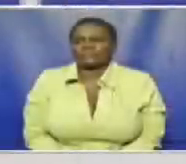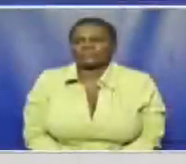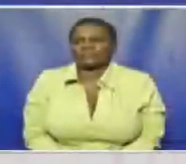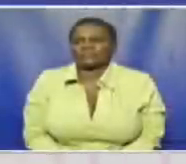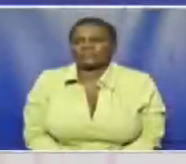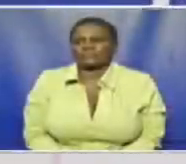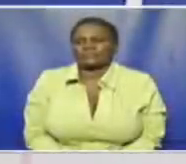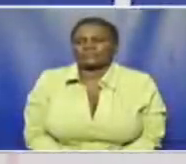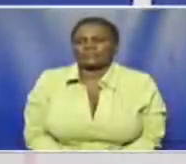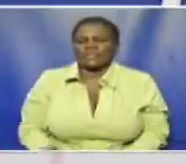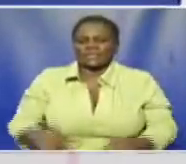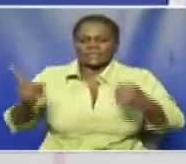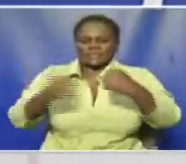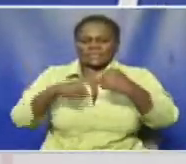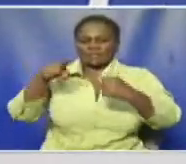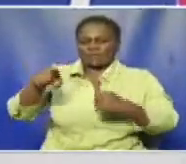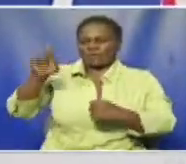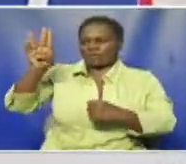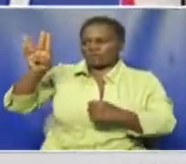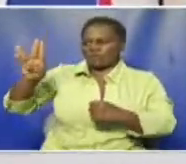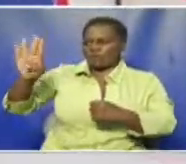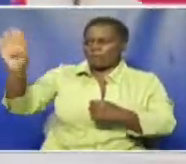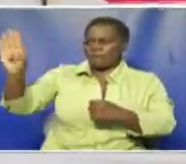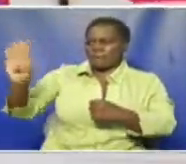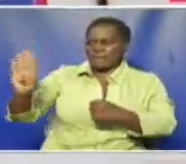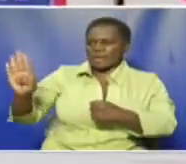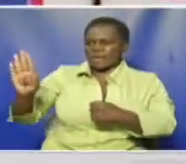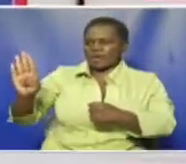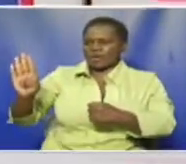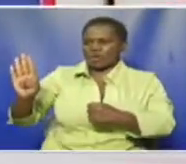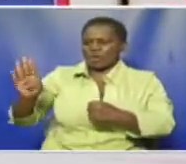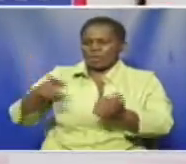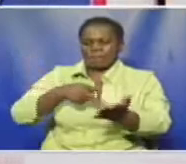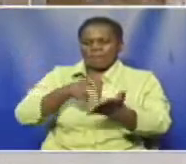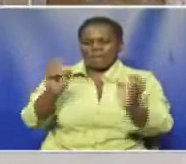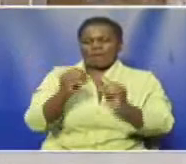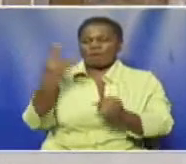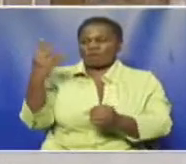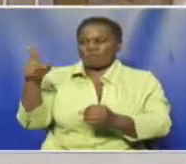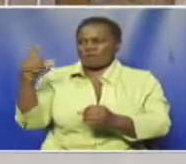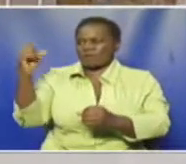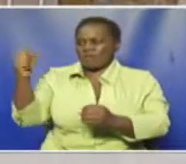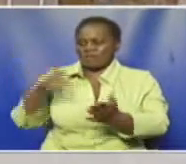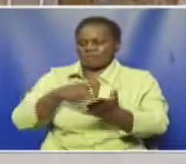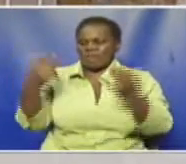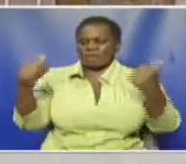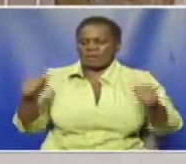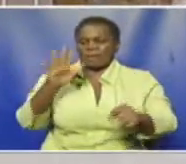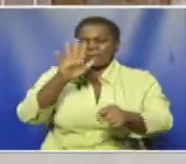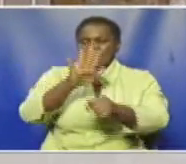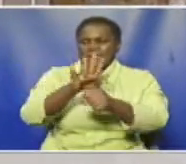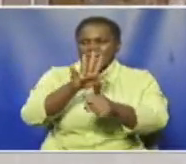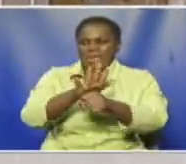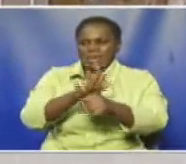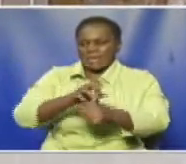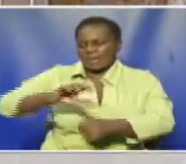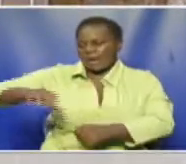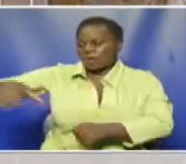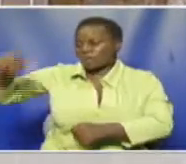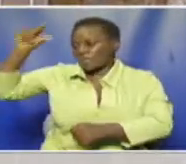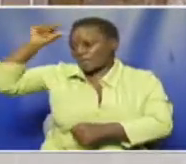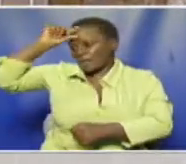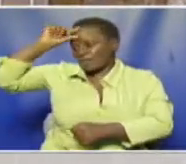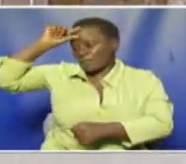it is owed 6.4 billion shillings and it owes its creditors 4.5 billion, many of whom are county